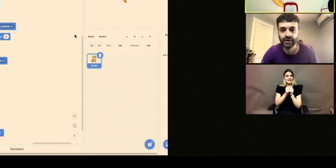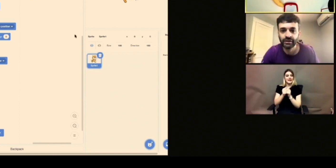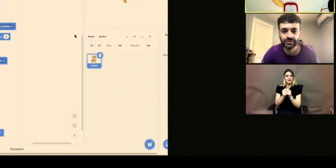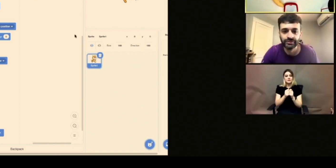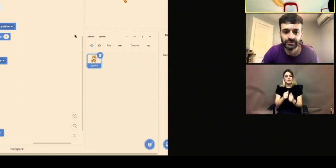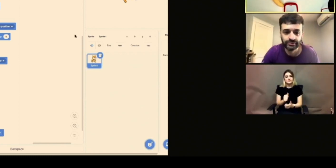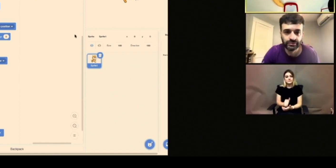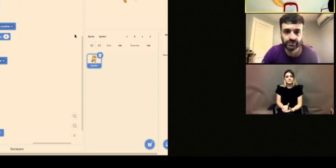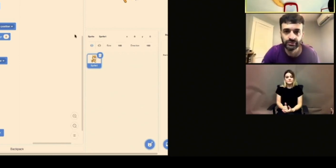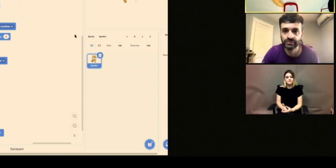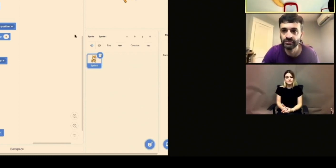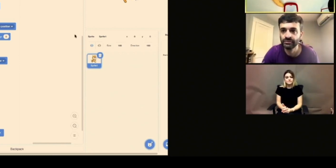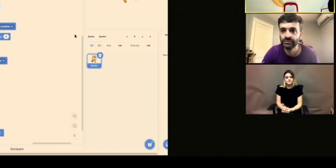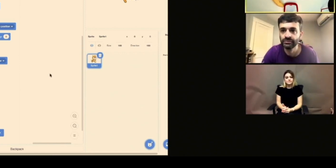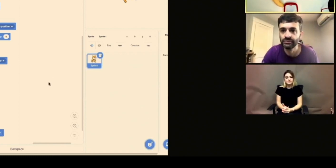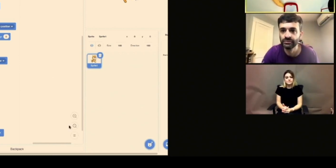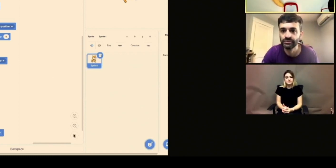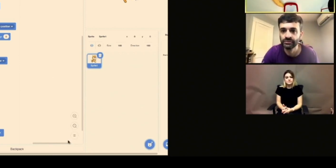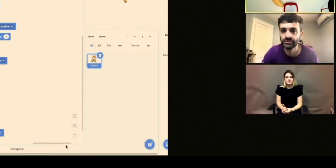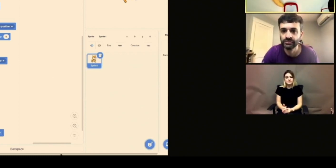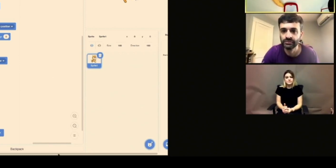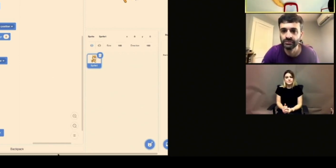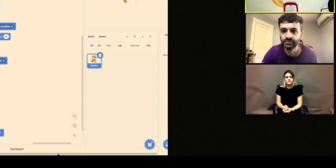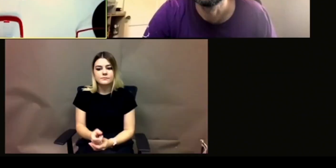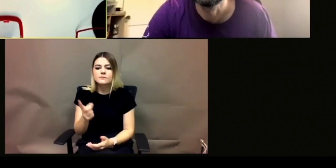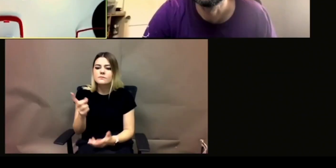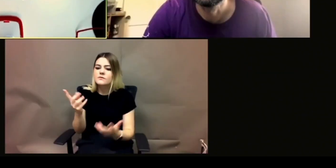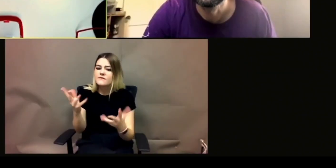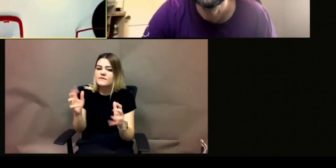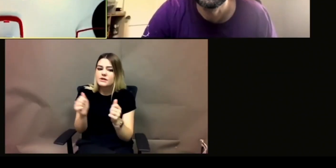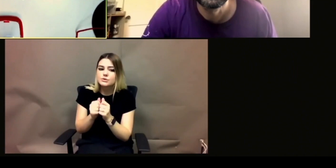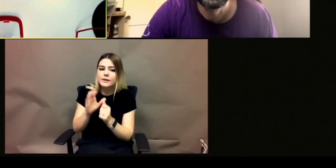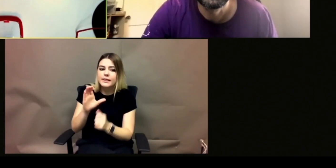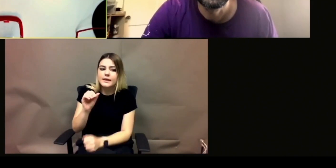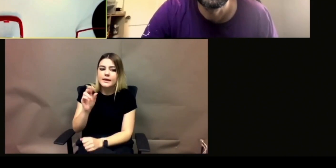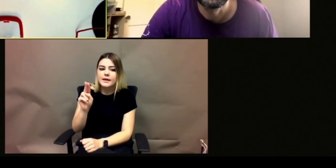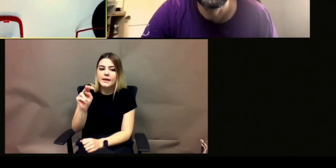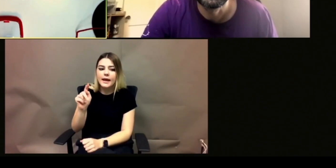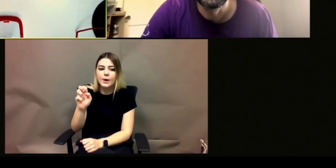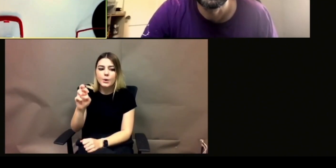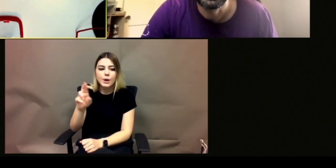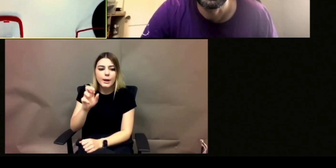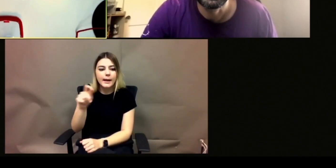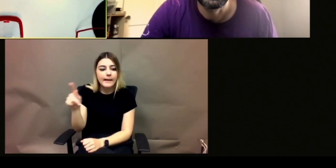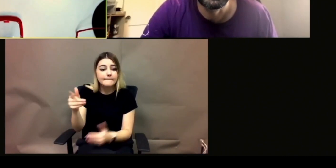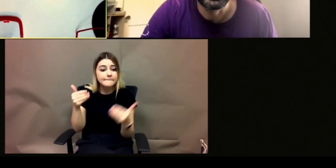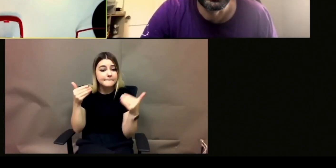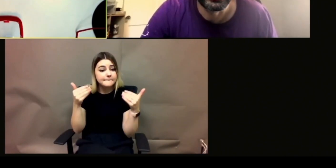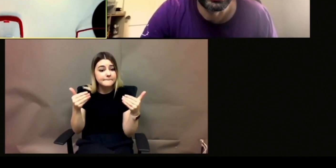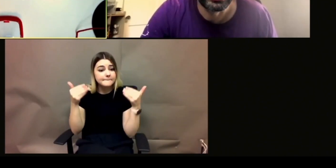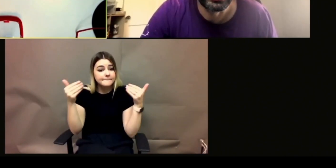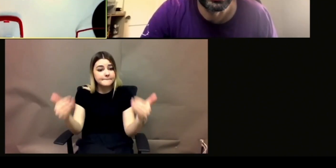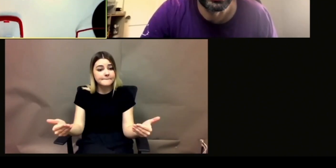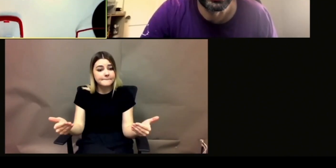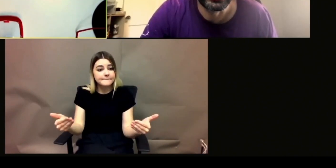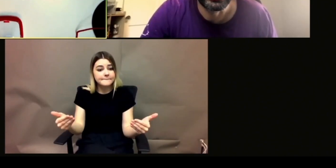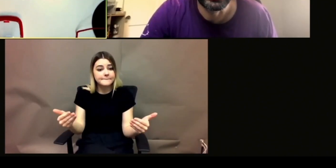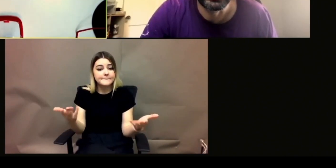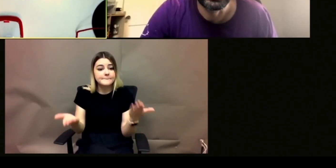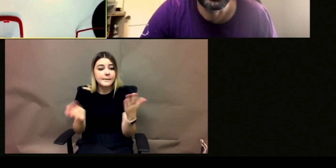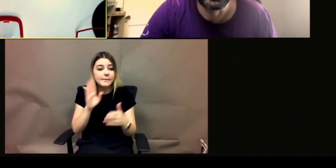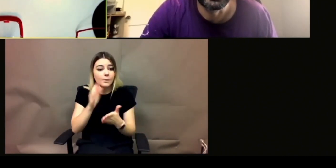So are you done with the counter app? And we're ready to show the next app? Because that might actually help too, because we're talking